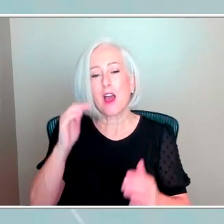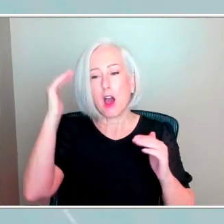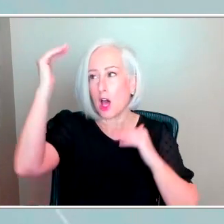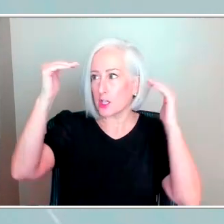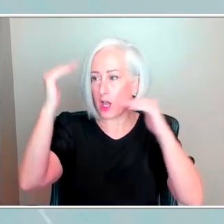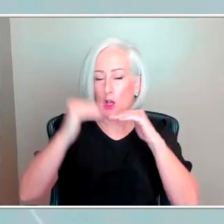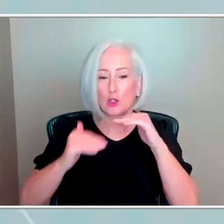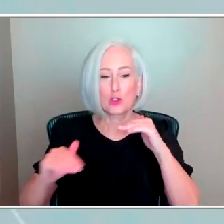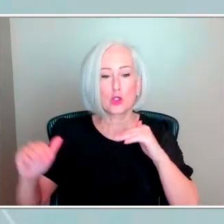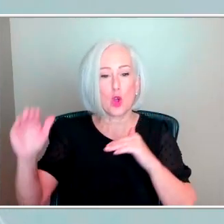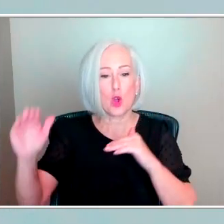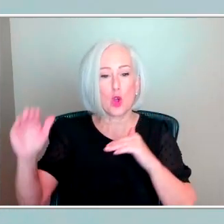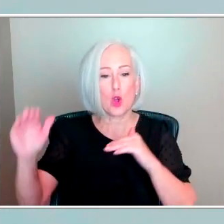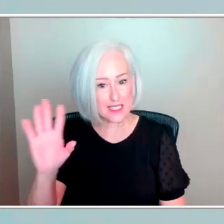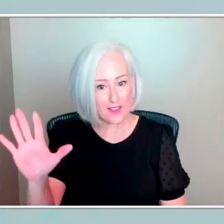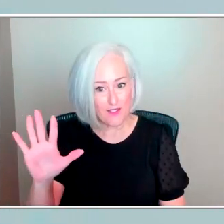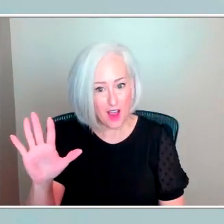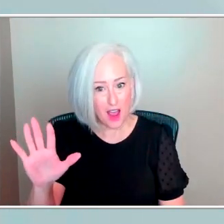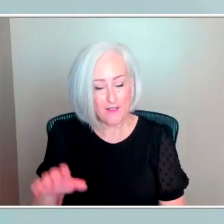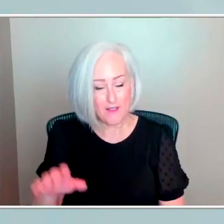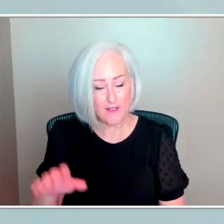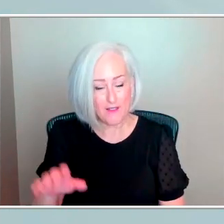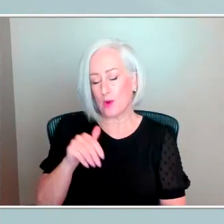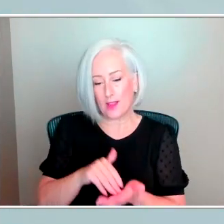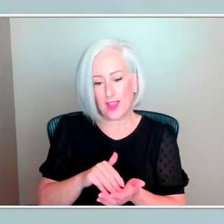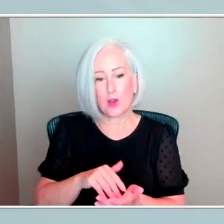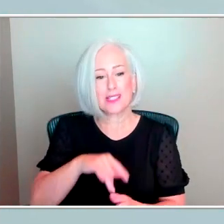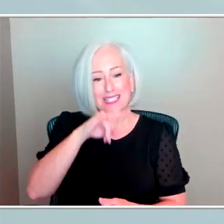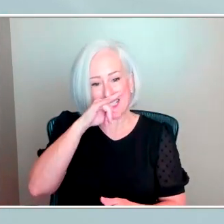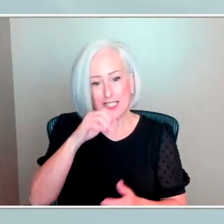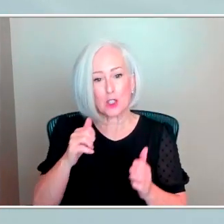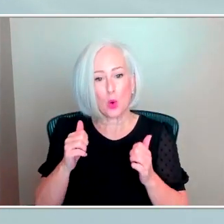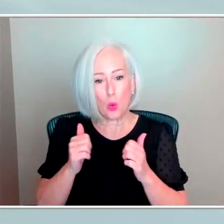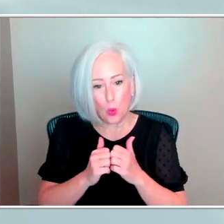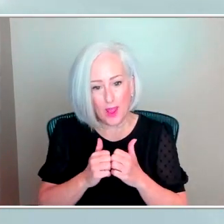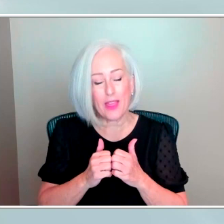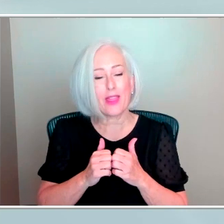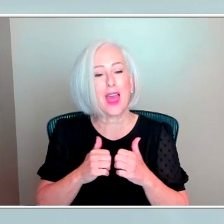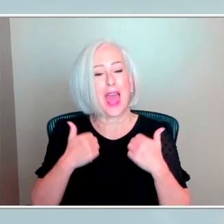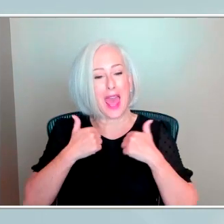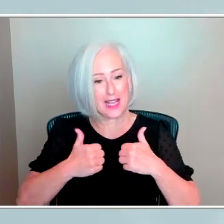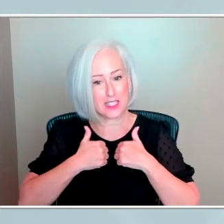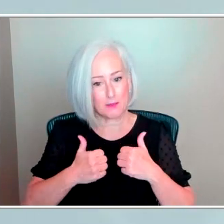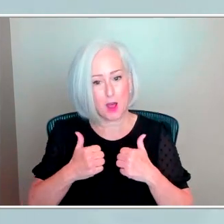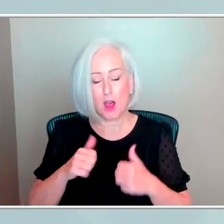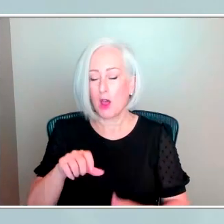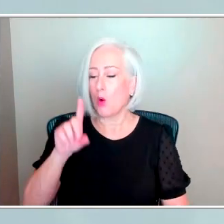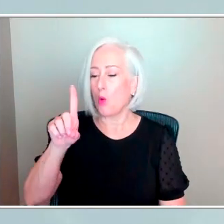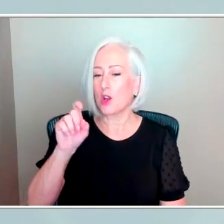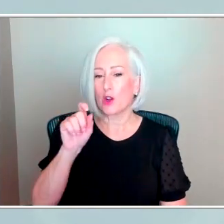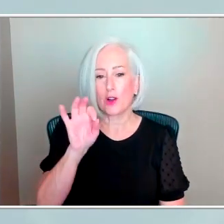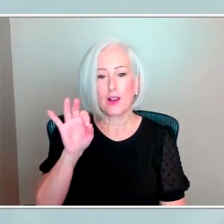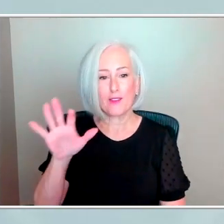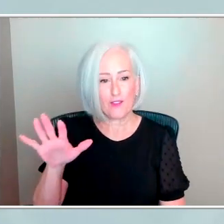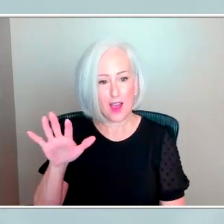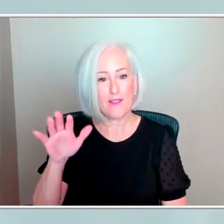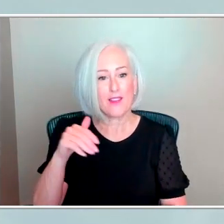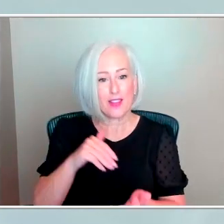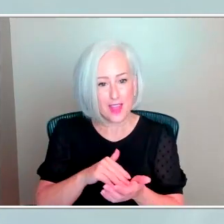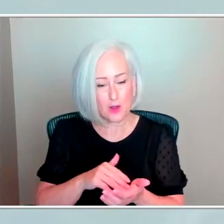65, 43,000 kids with asthma, 195,000 adults with asthma. And here are some of the numbers